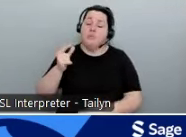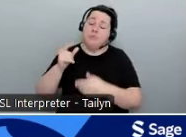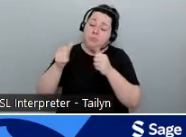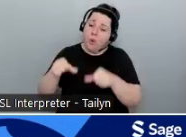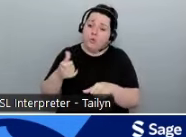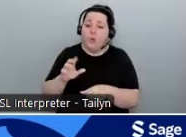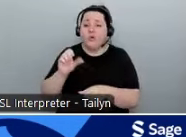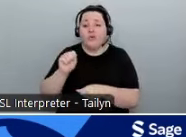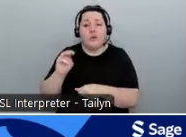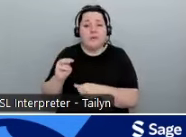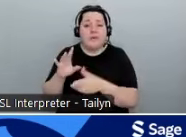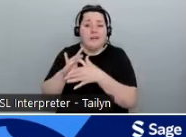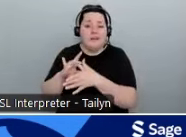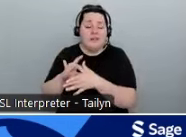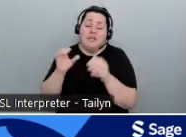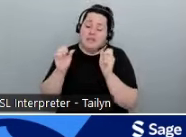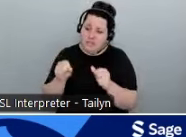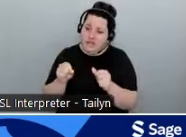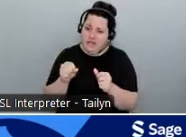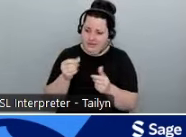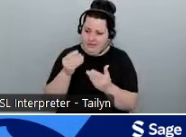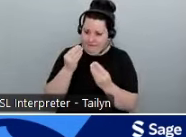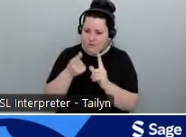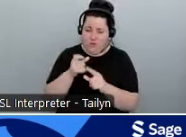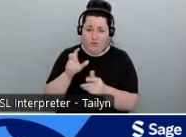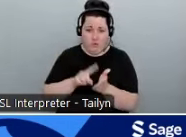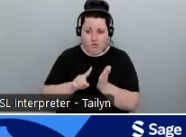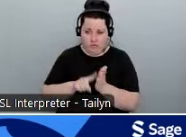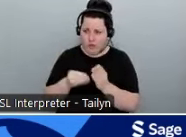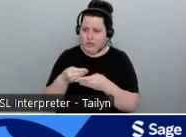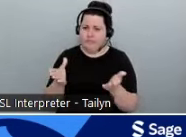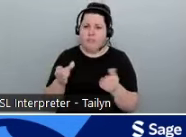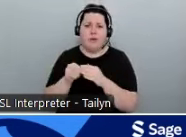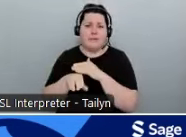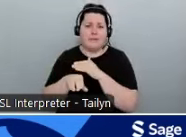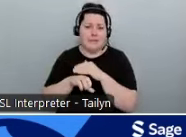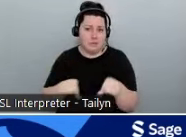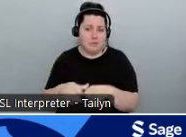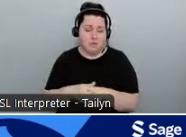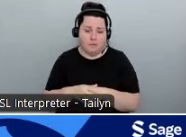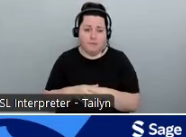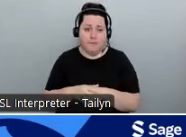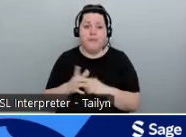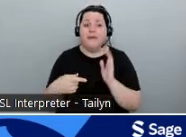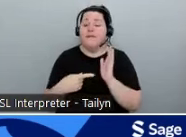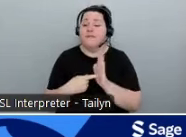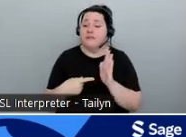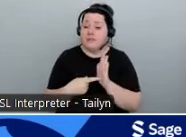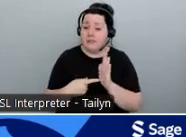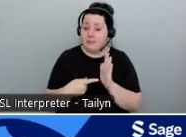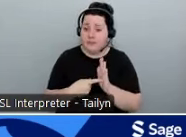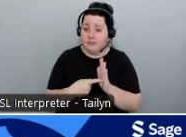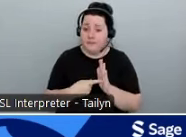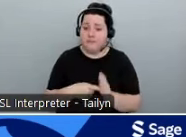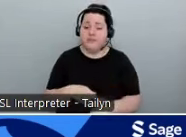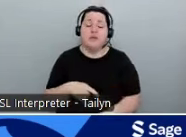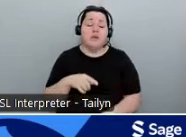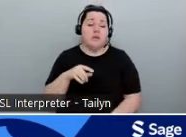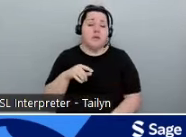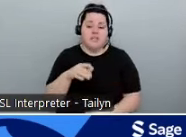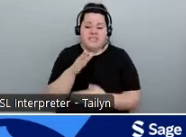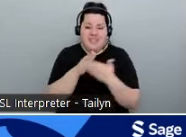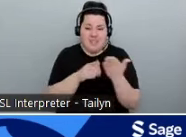to share insights from your research in an accessible way. For instance, data-heavy sections could be